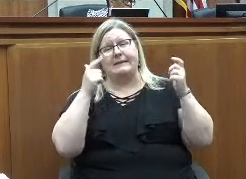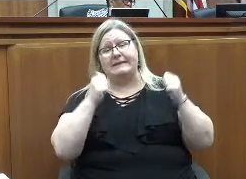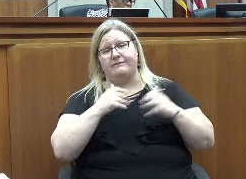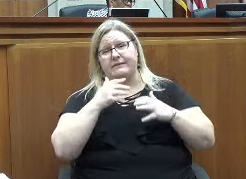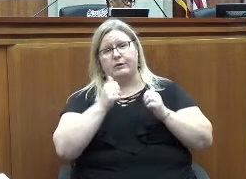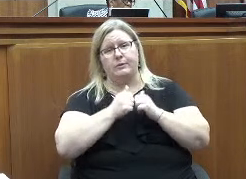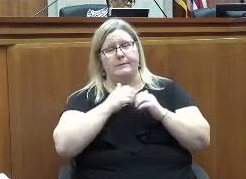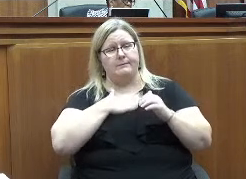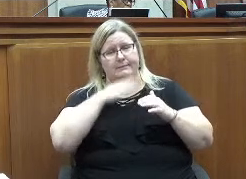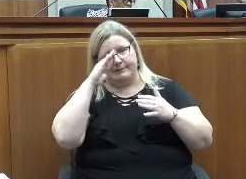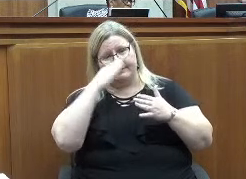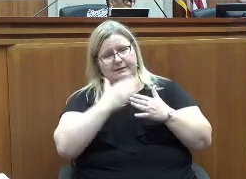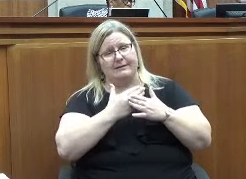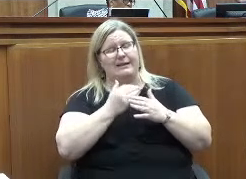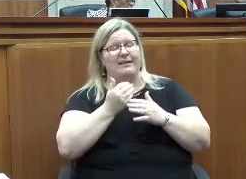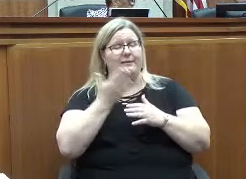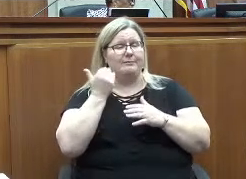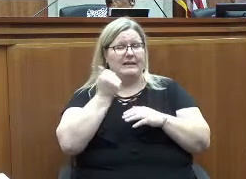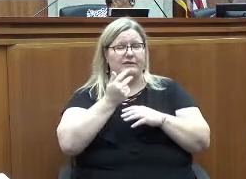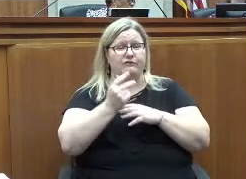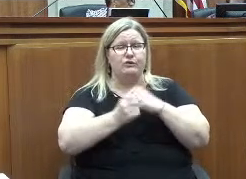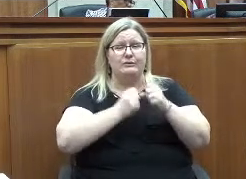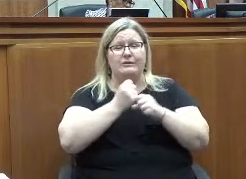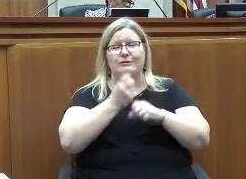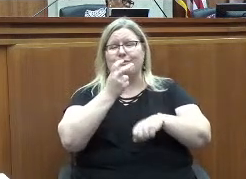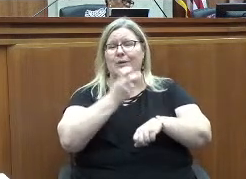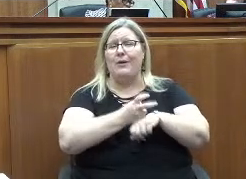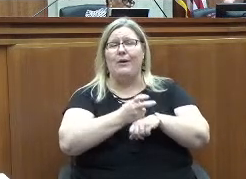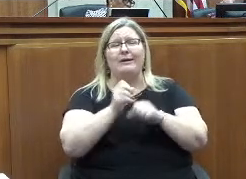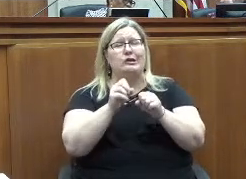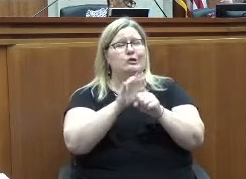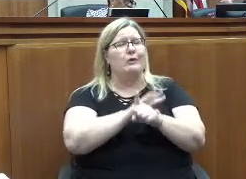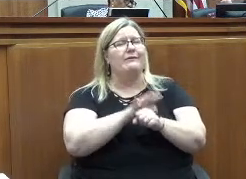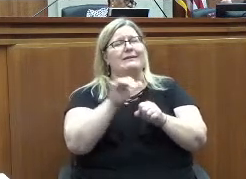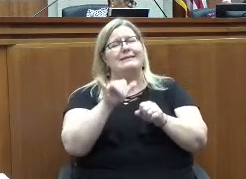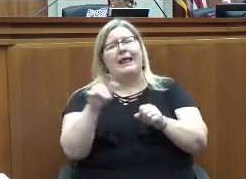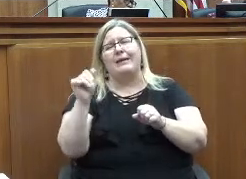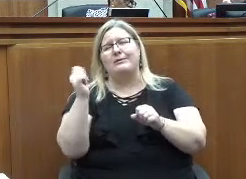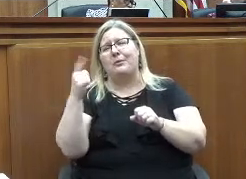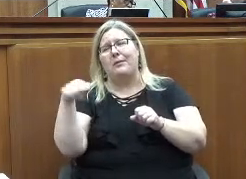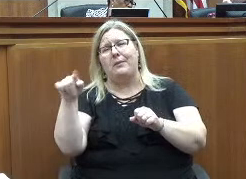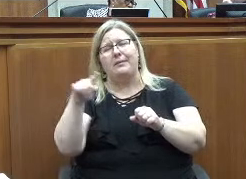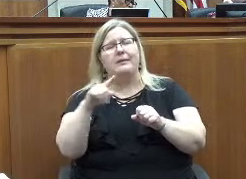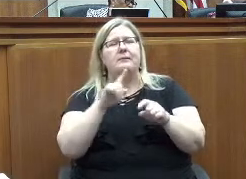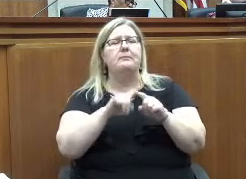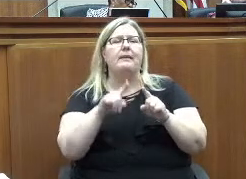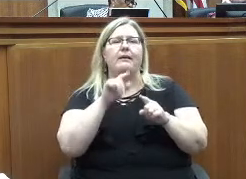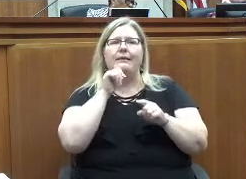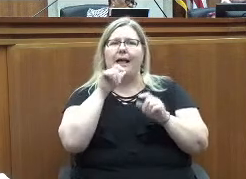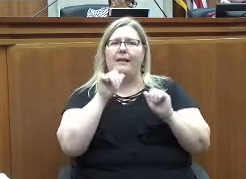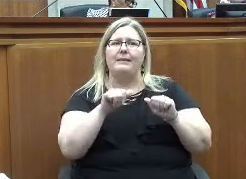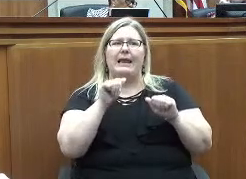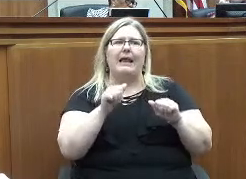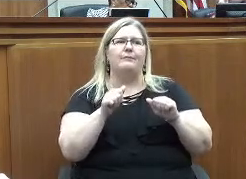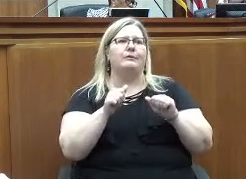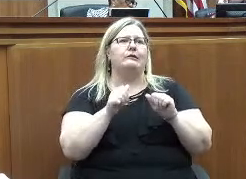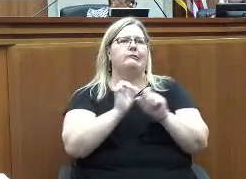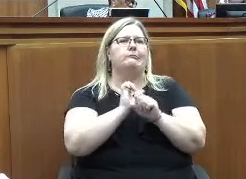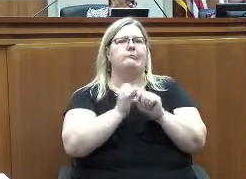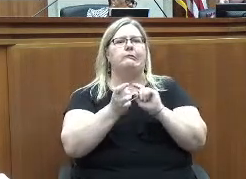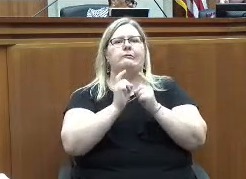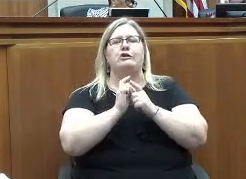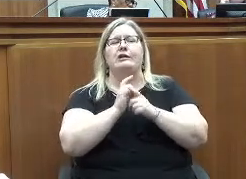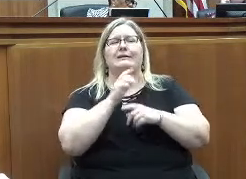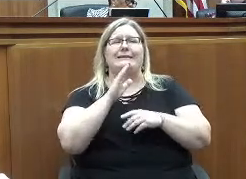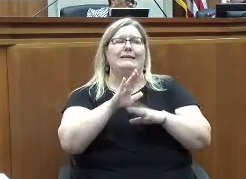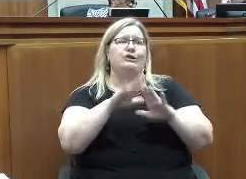last couple of years have been hard. Given COVID, that has been everybody. But we have not been able to bounce back. These children have suffered